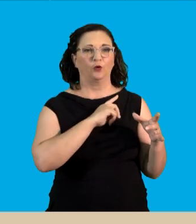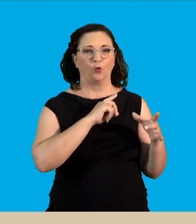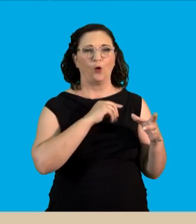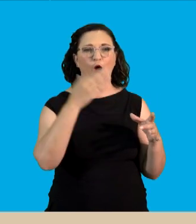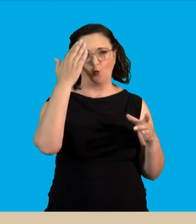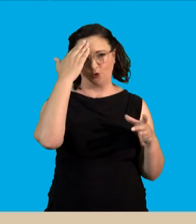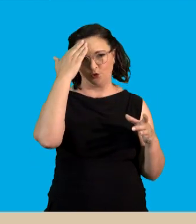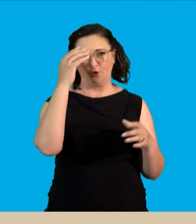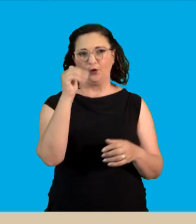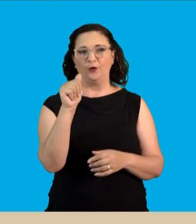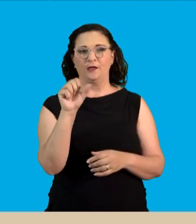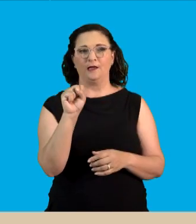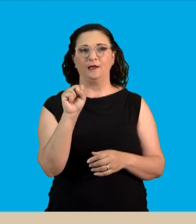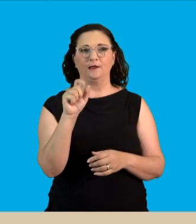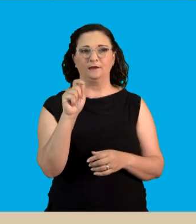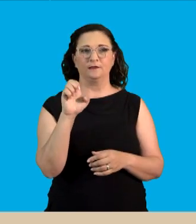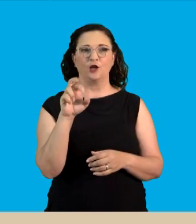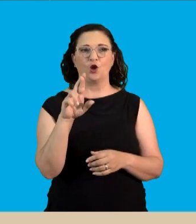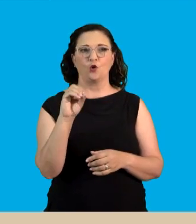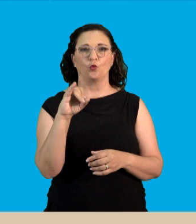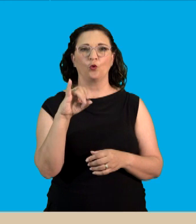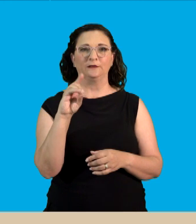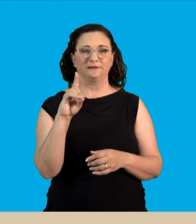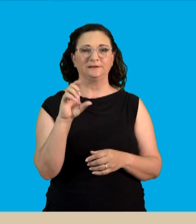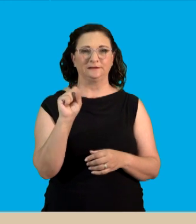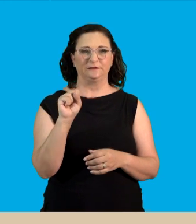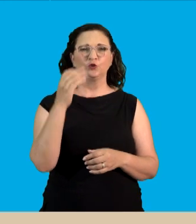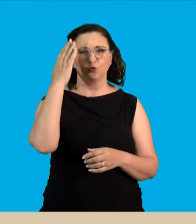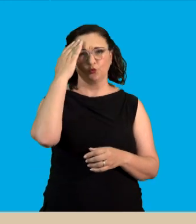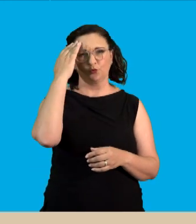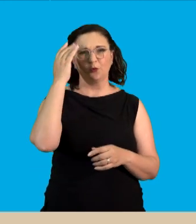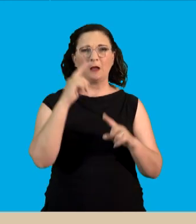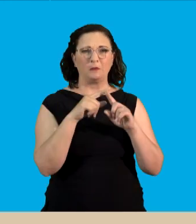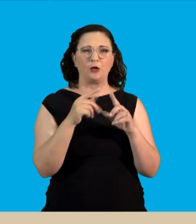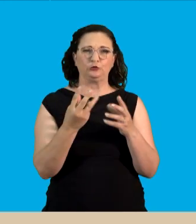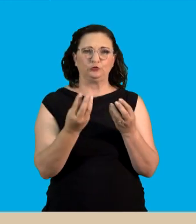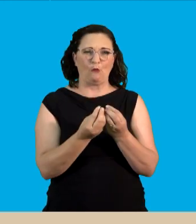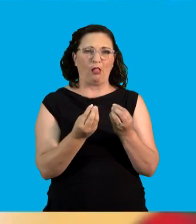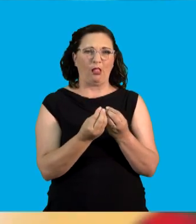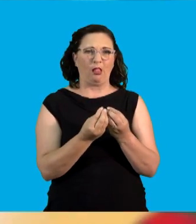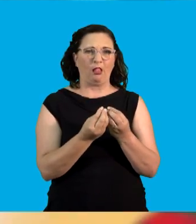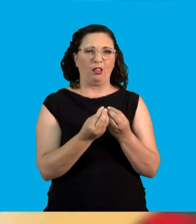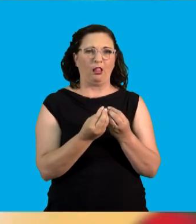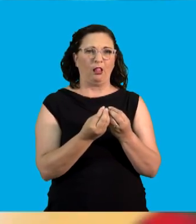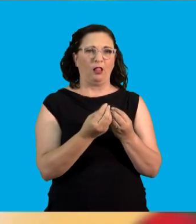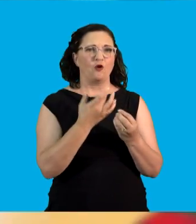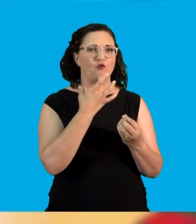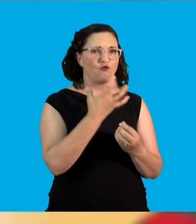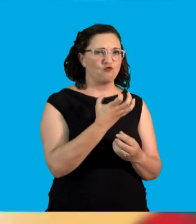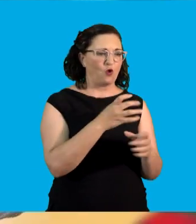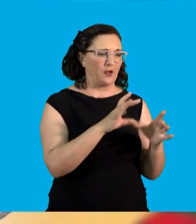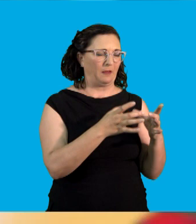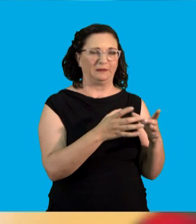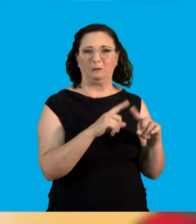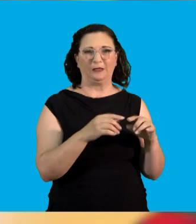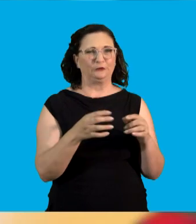what asteroids are, these are small materials that we find in terrestrial planets. They are very small